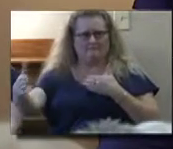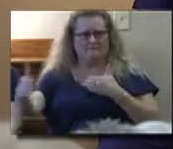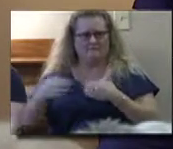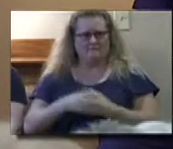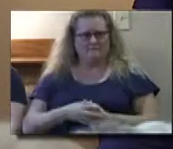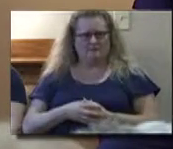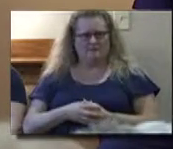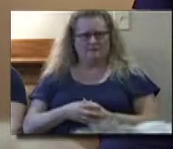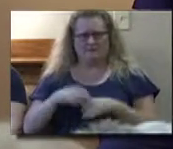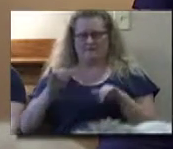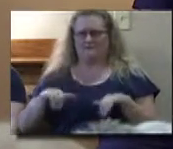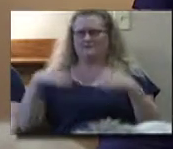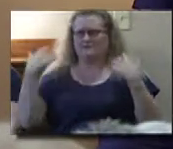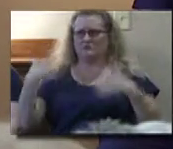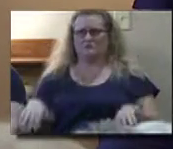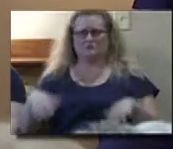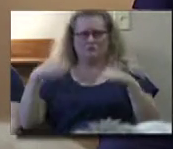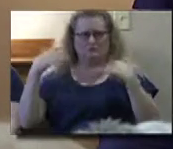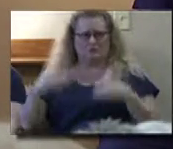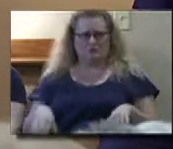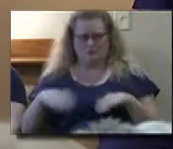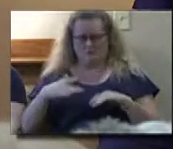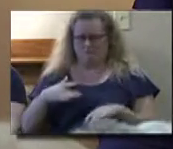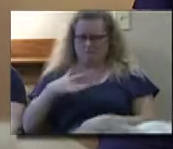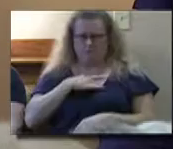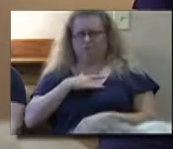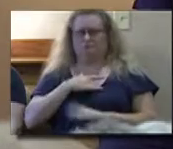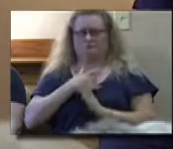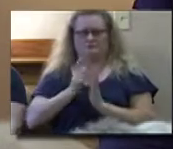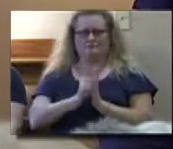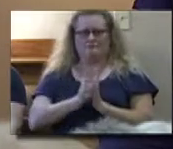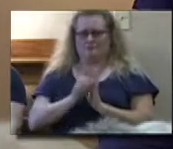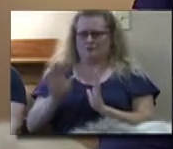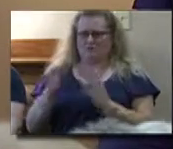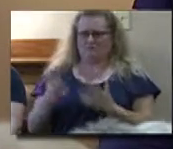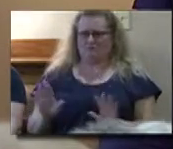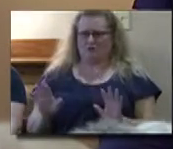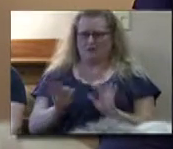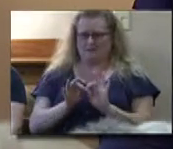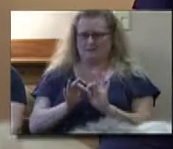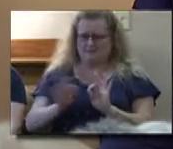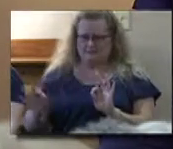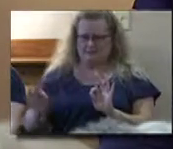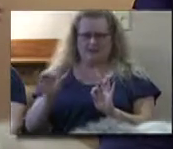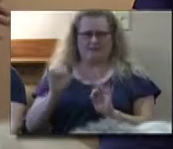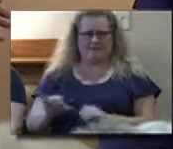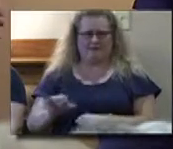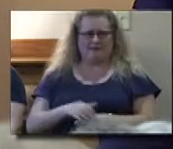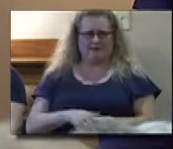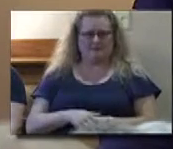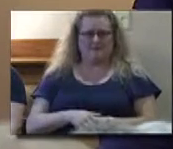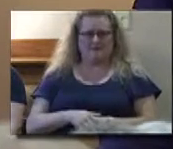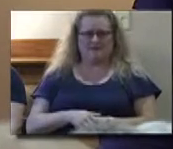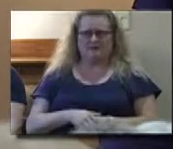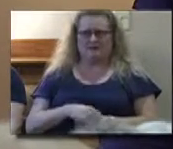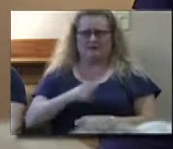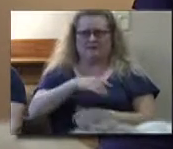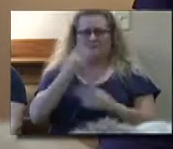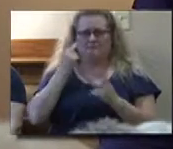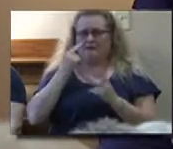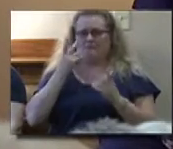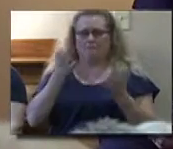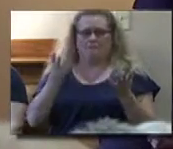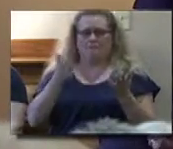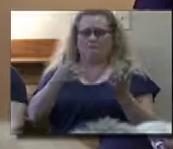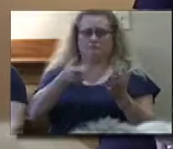It was an overpowering moment when she finished that talk. Inmates, free